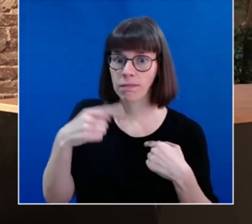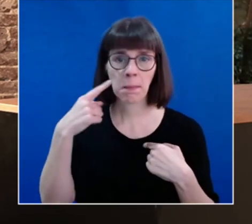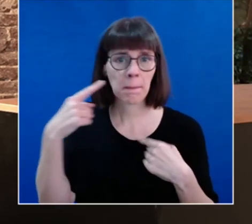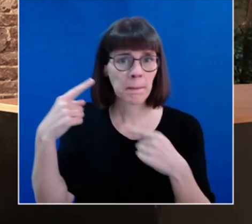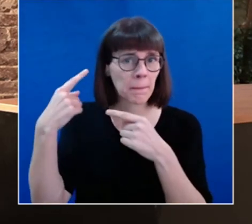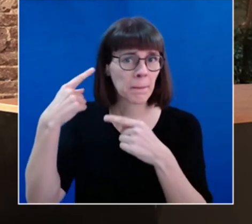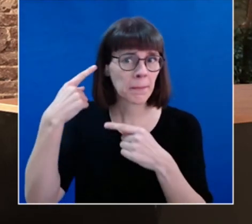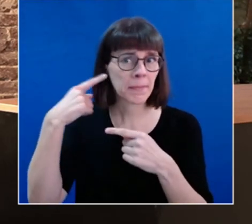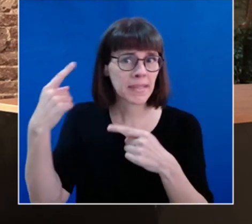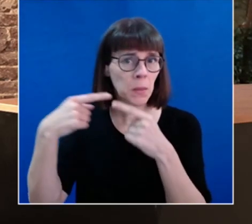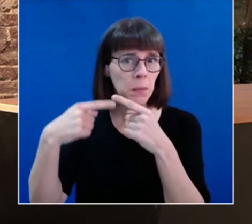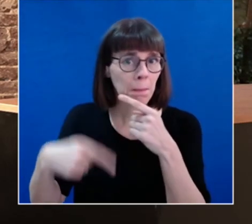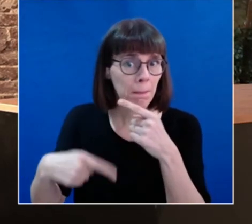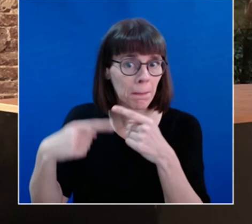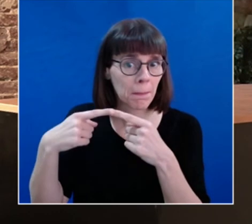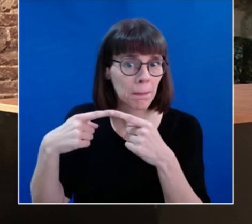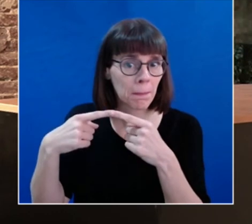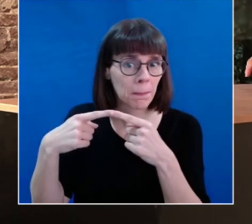Okay.